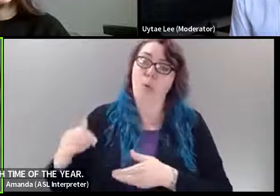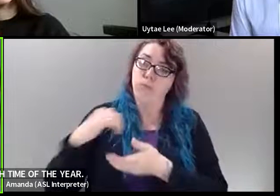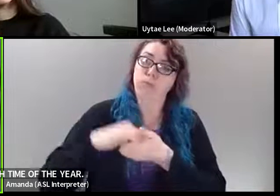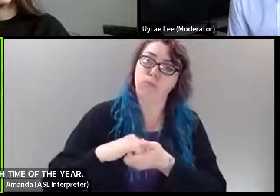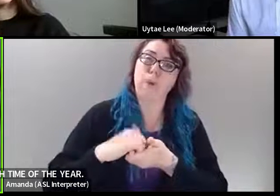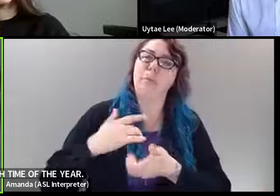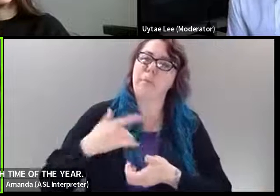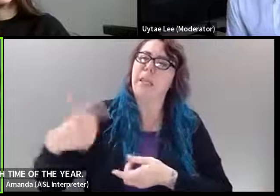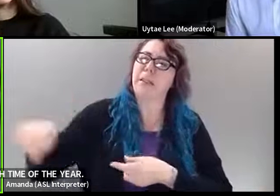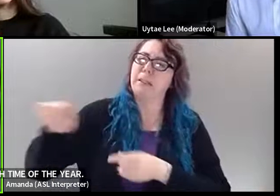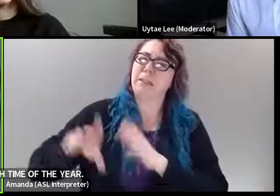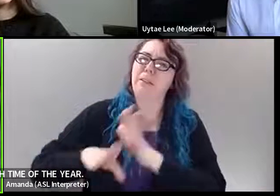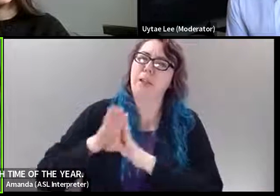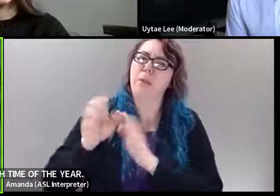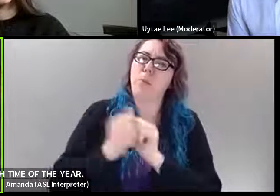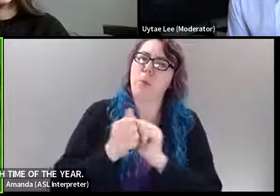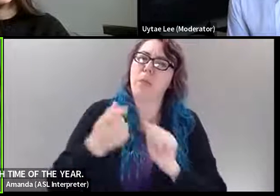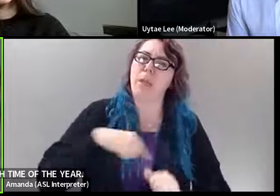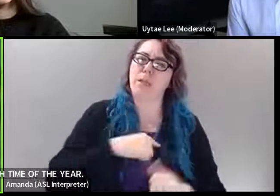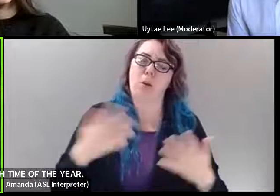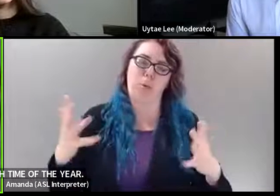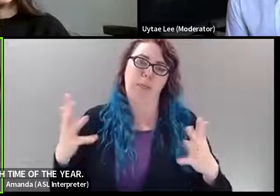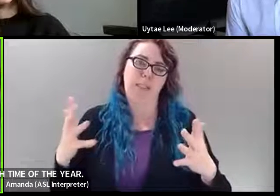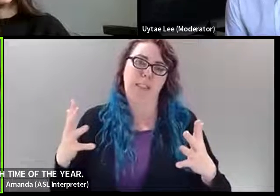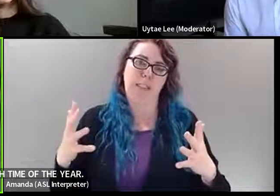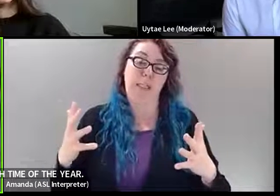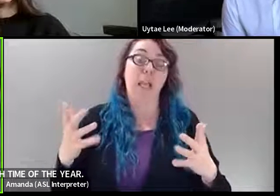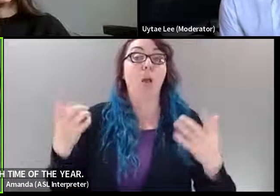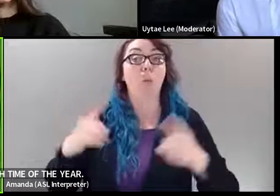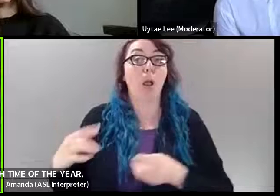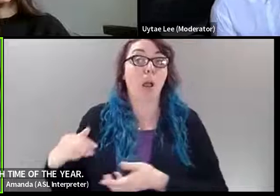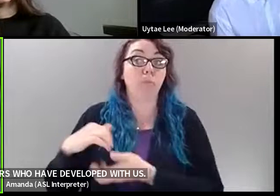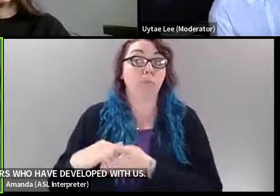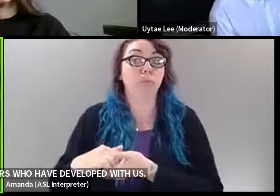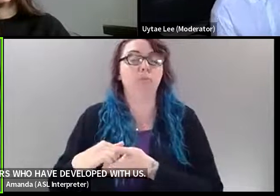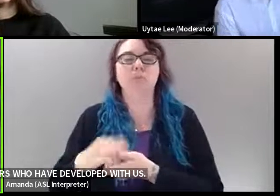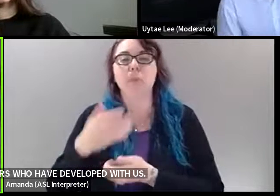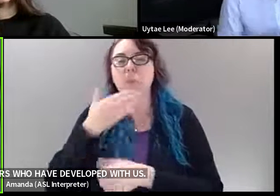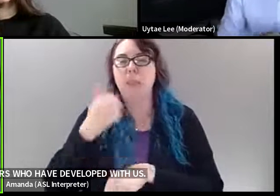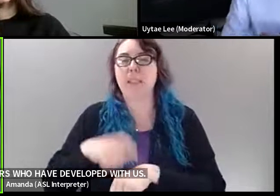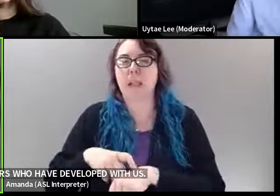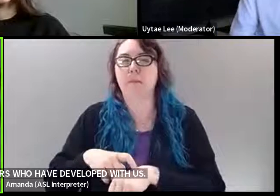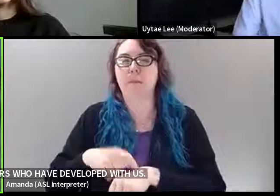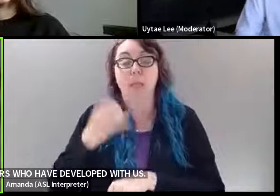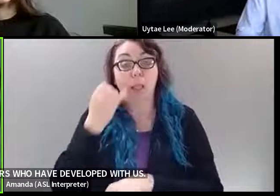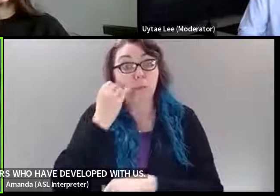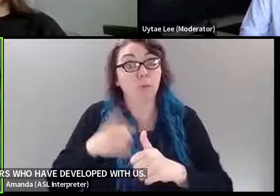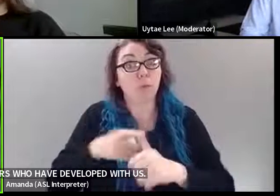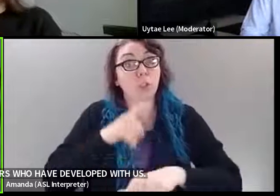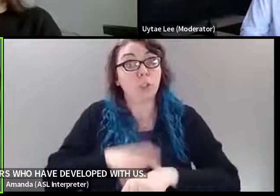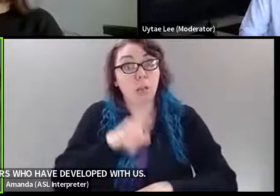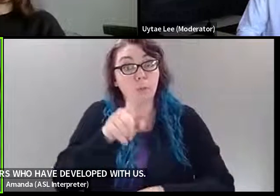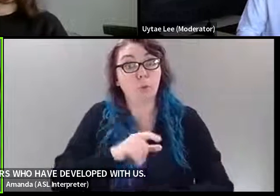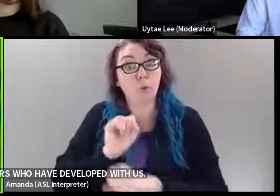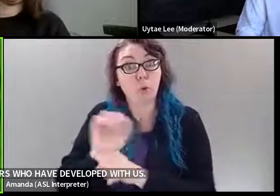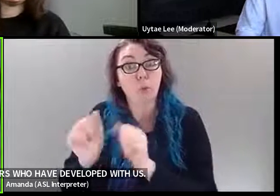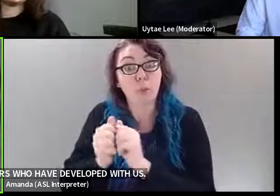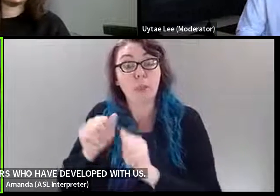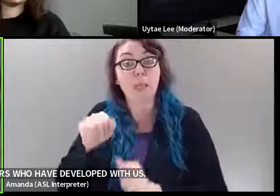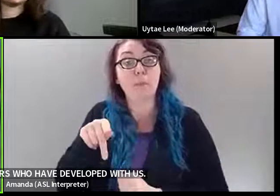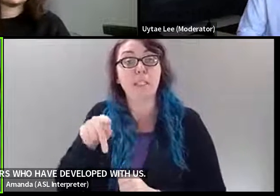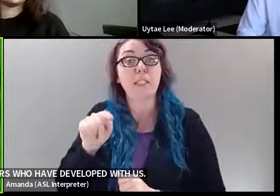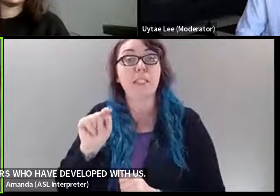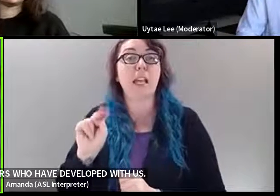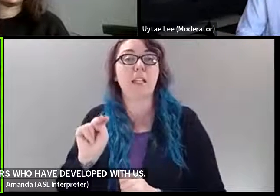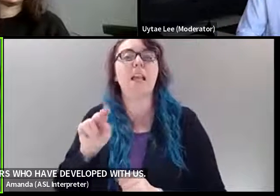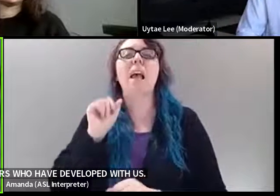probably the best time to come in with us, especially if you haven't worked with APTN before, is to ask about development